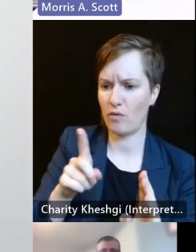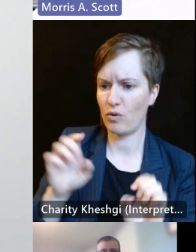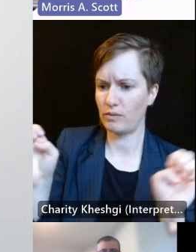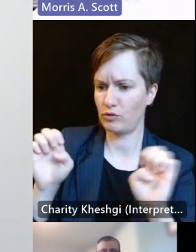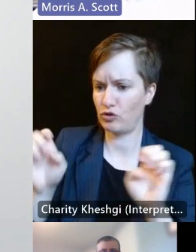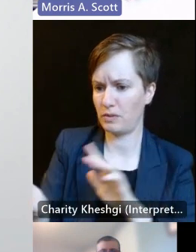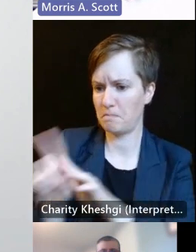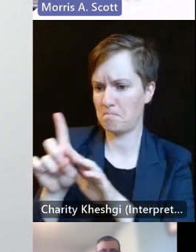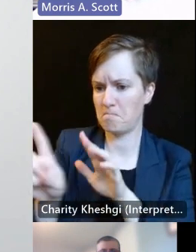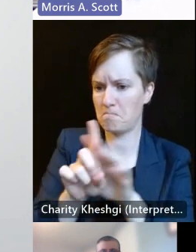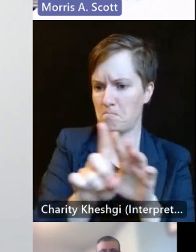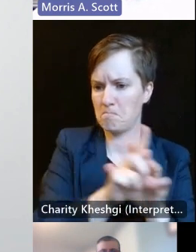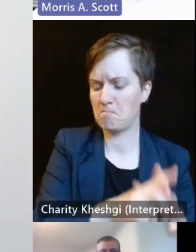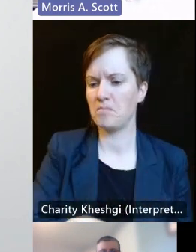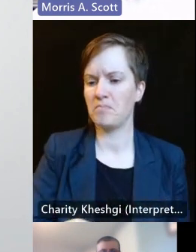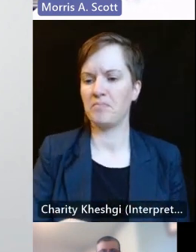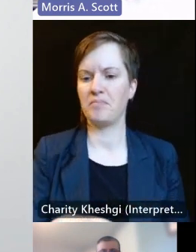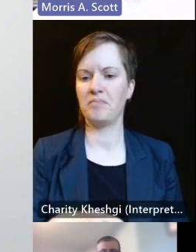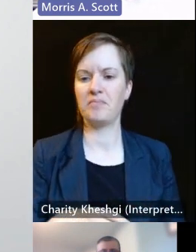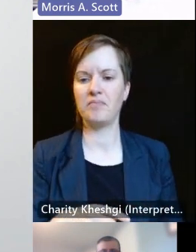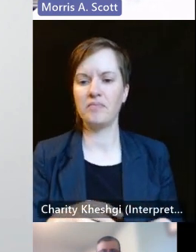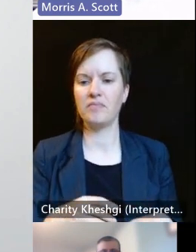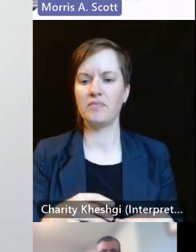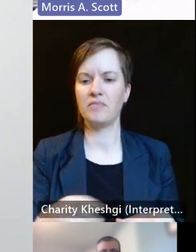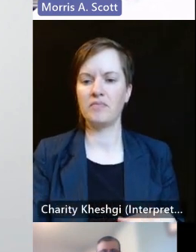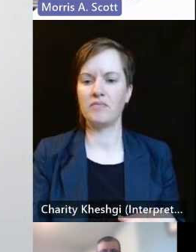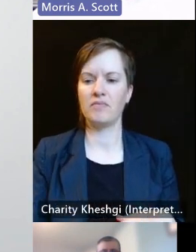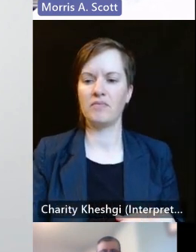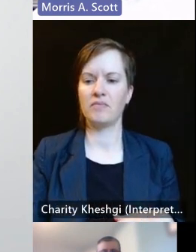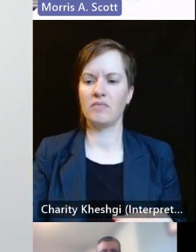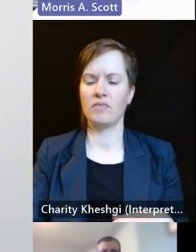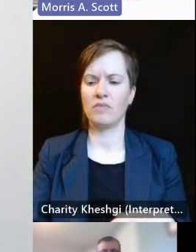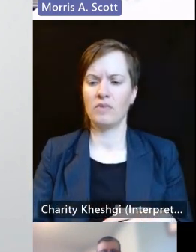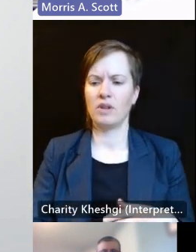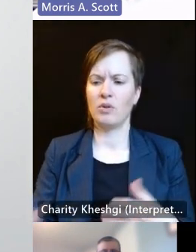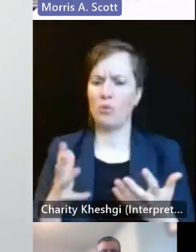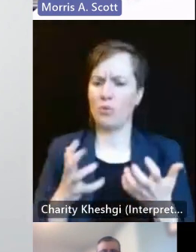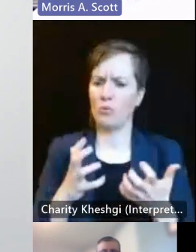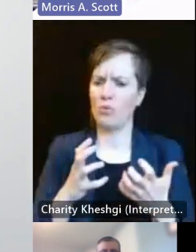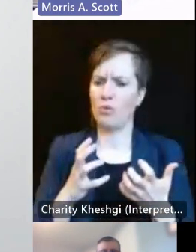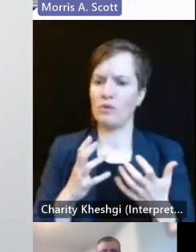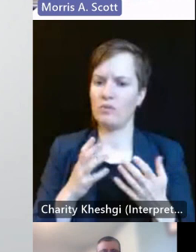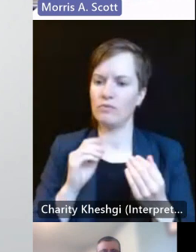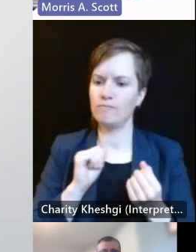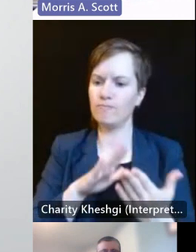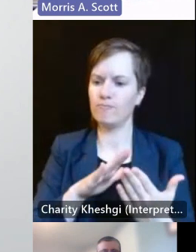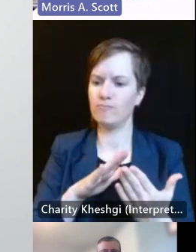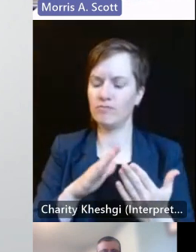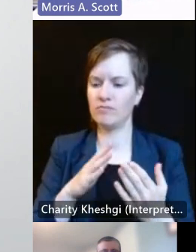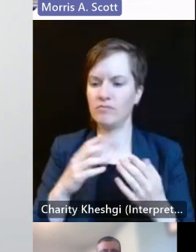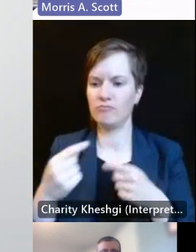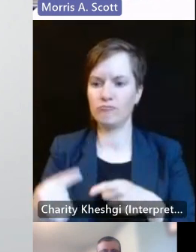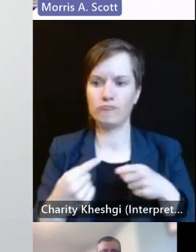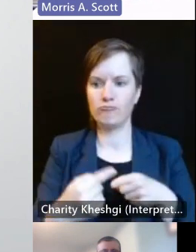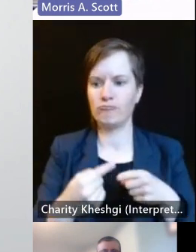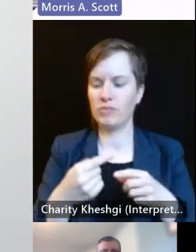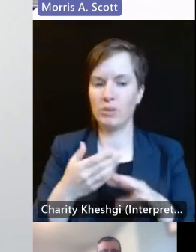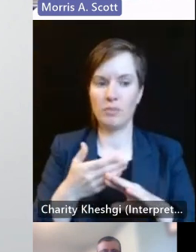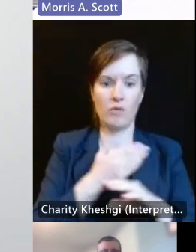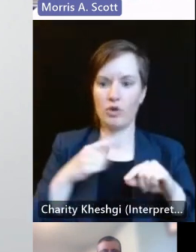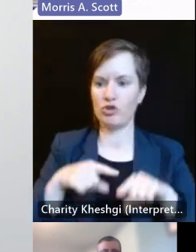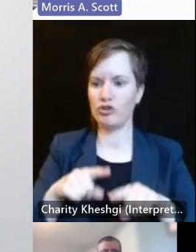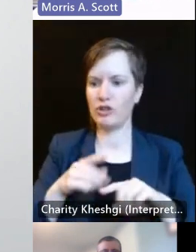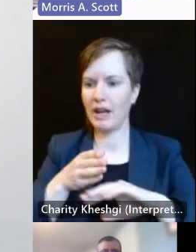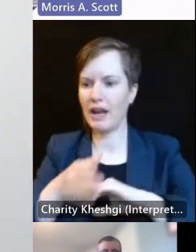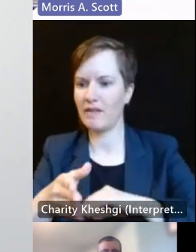to the time period before, during, and after a public emergency. We're also going to learn